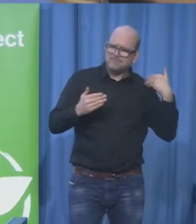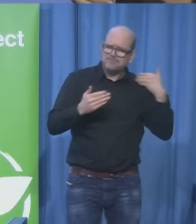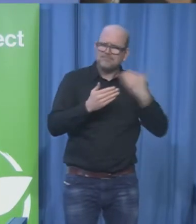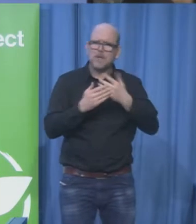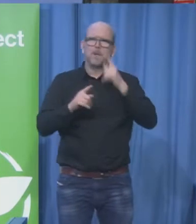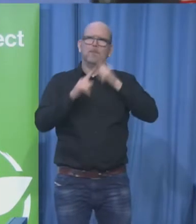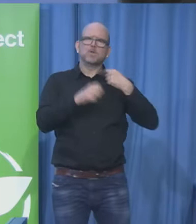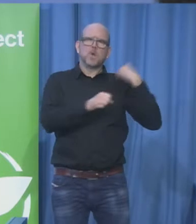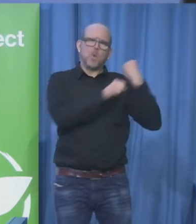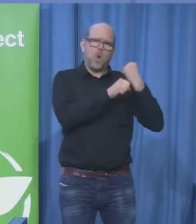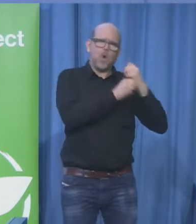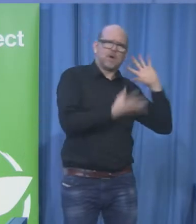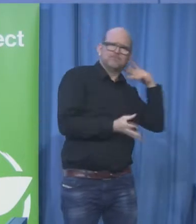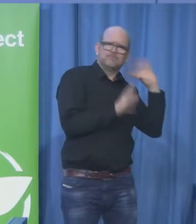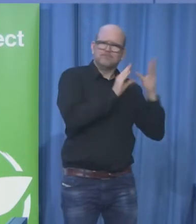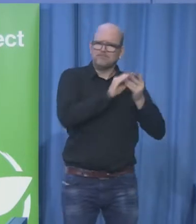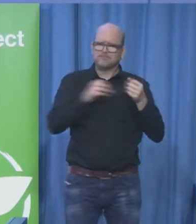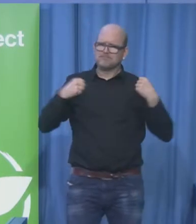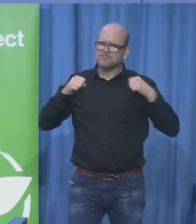I think that is...